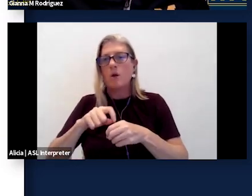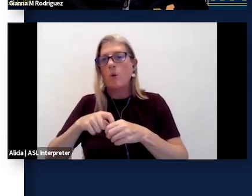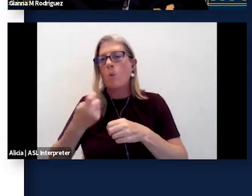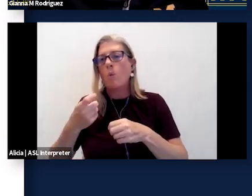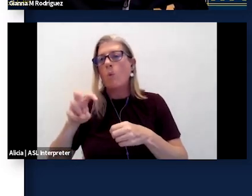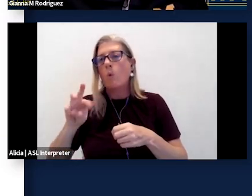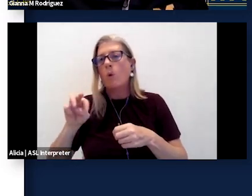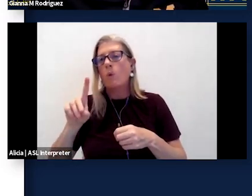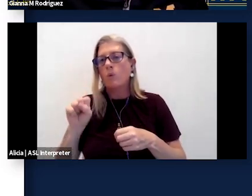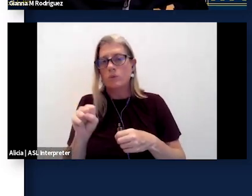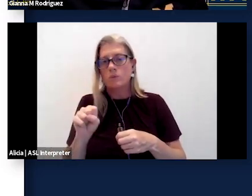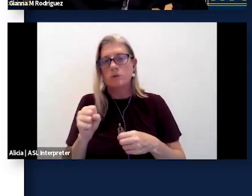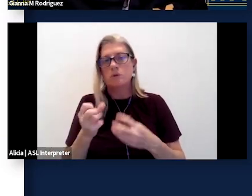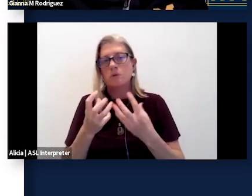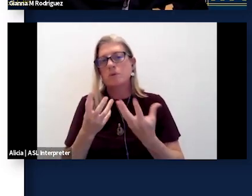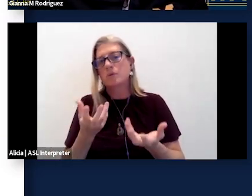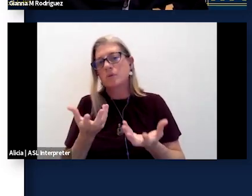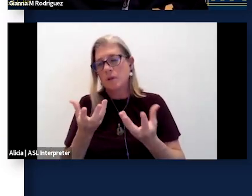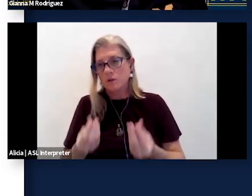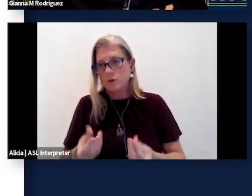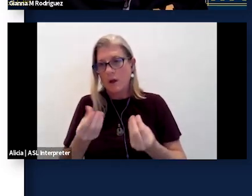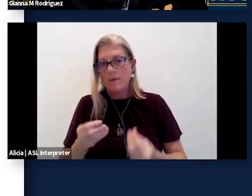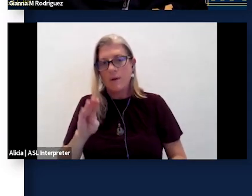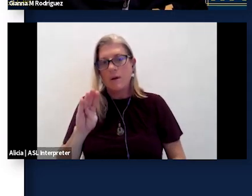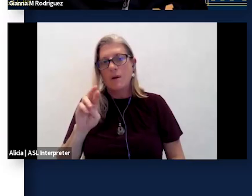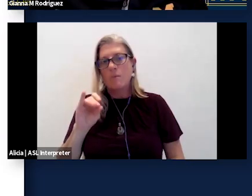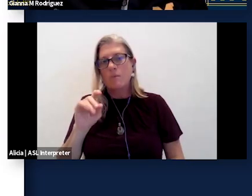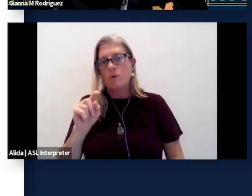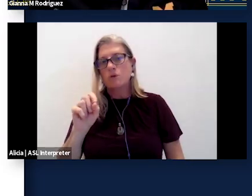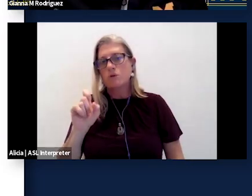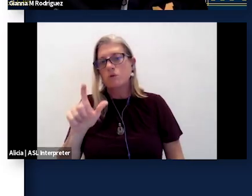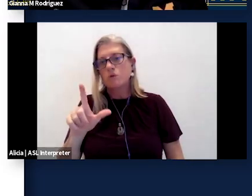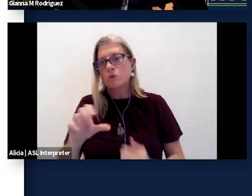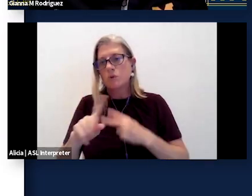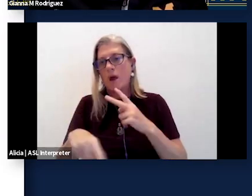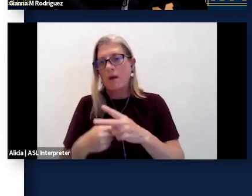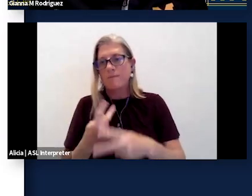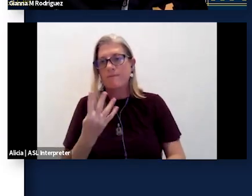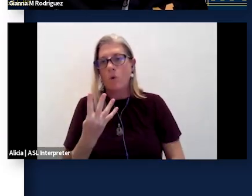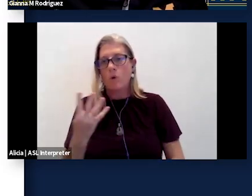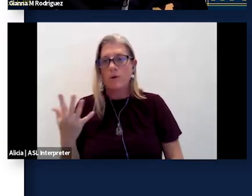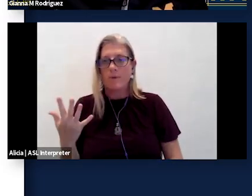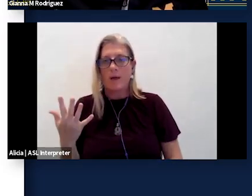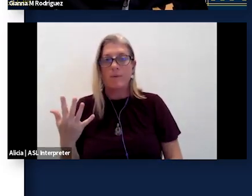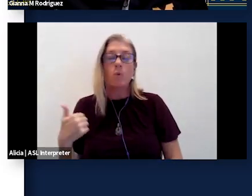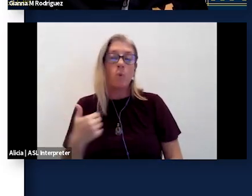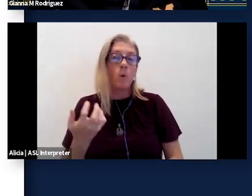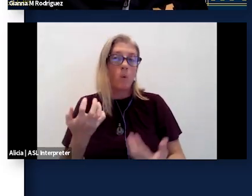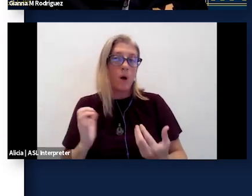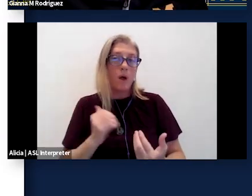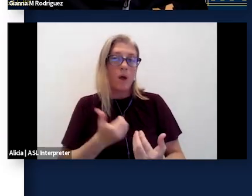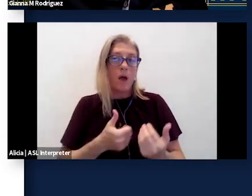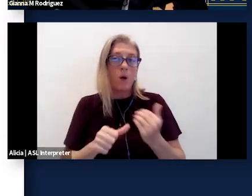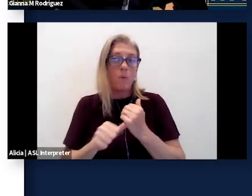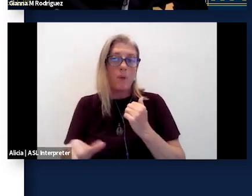as Dr. Vandenberg stated, Bristol stool type 4 to 5. And we would like to keep the bowel care